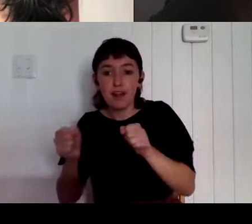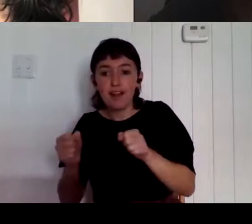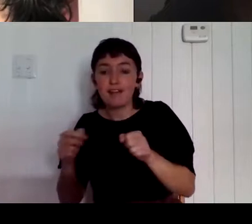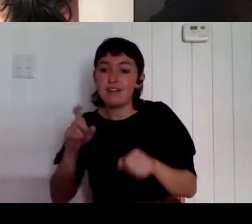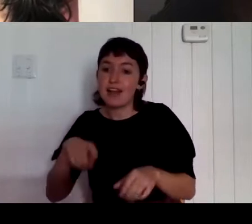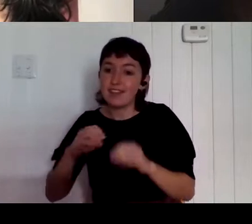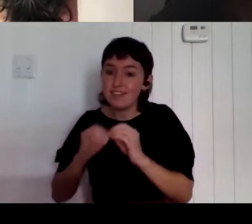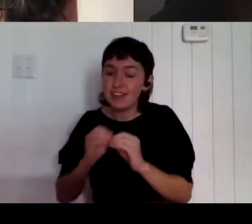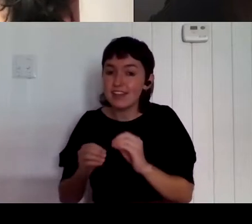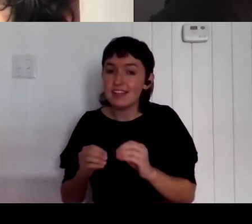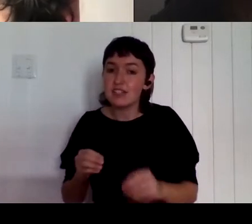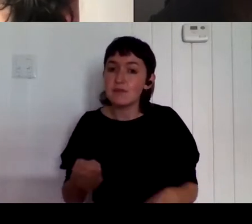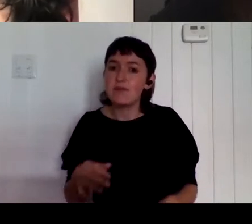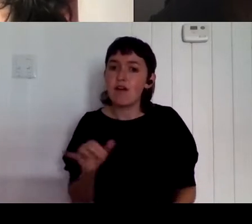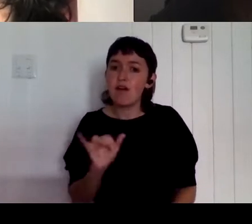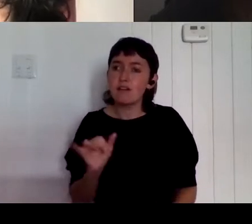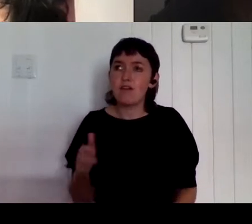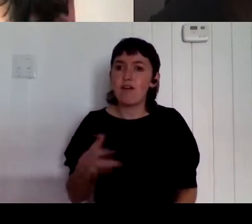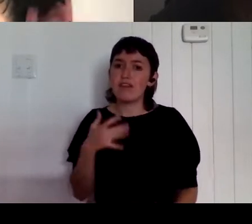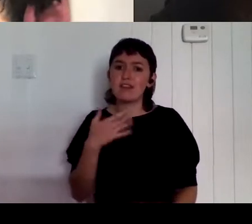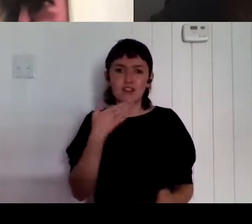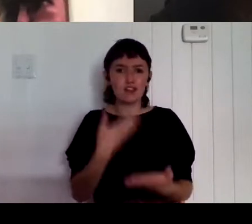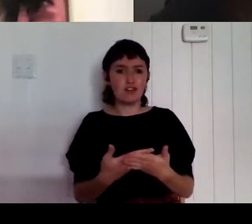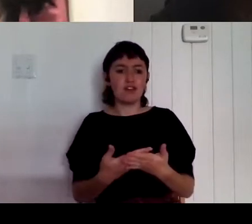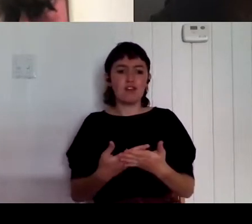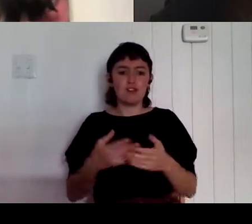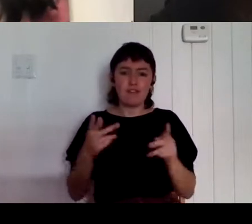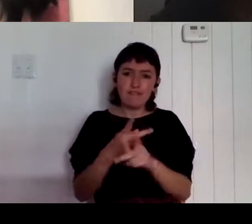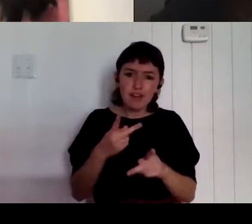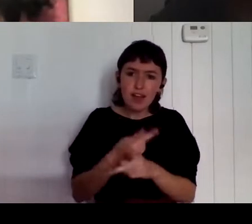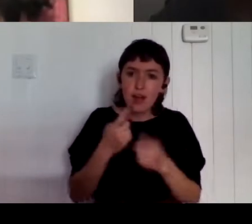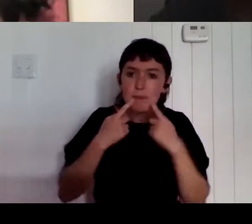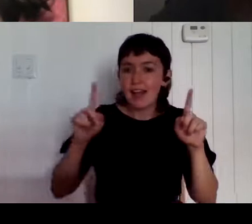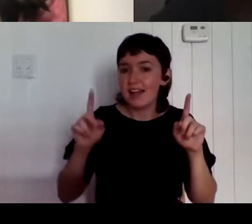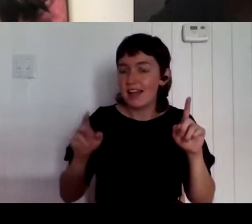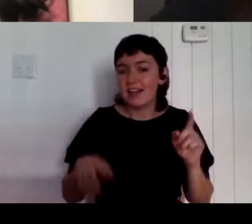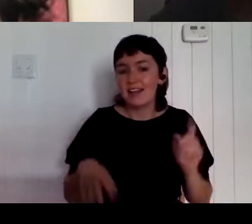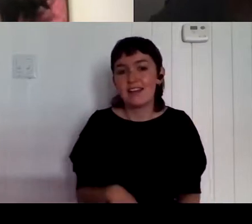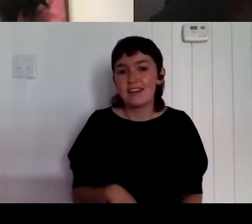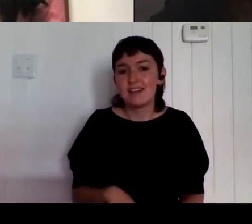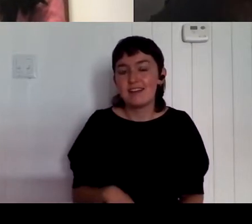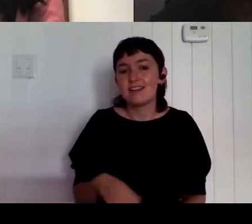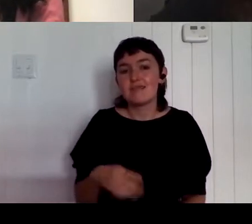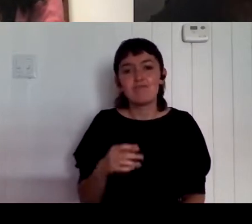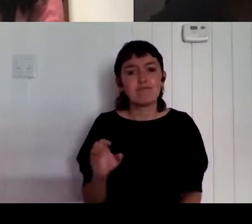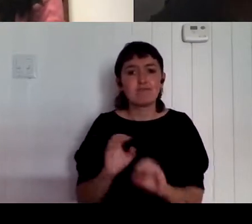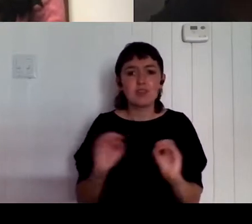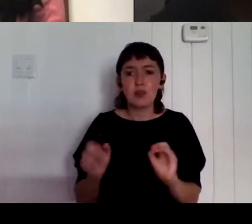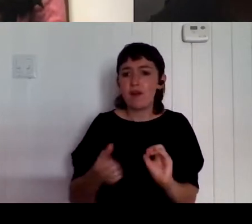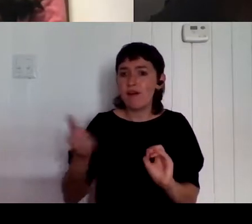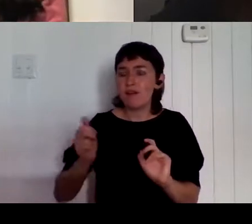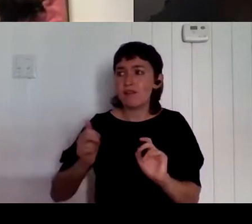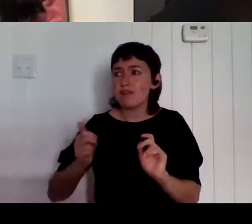a lot of you, you do get to sit down and figure it out and have to figure it out because no one else is going to figure it out. It's, it's your problem.